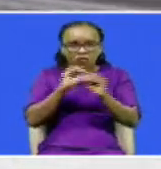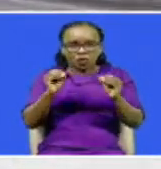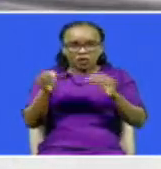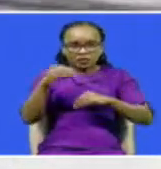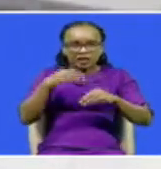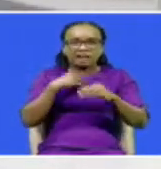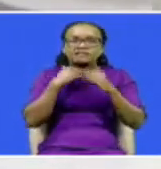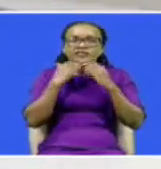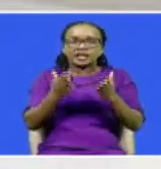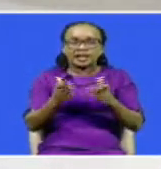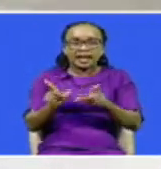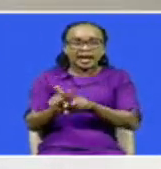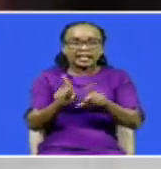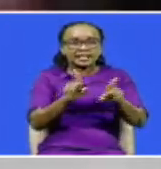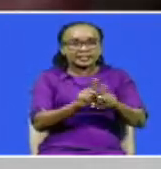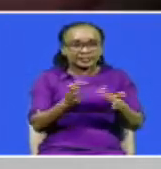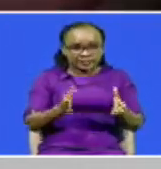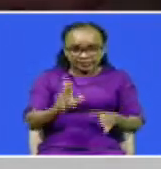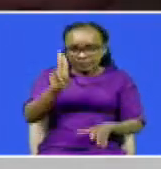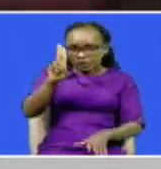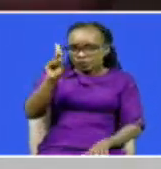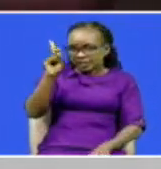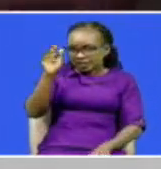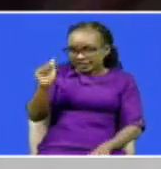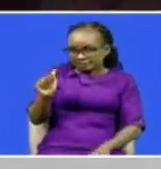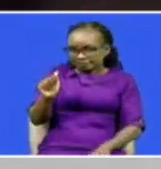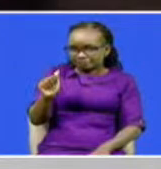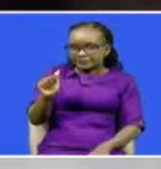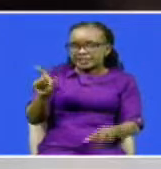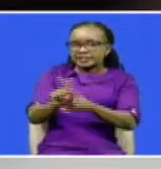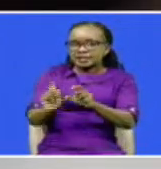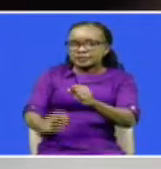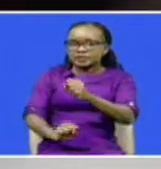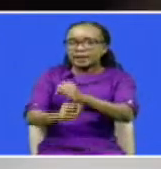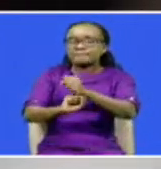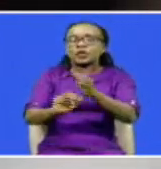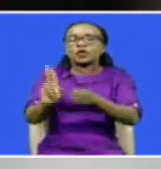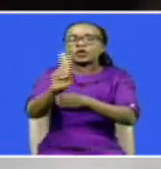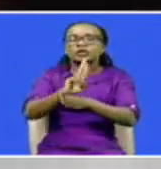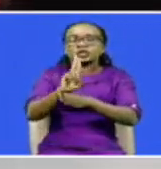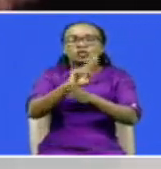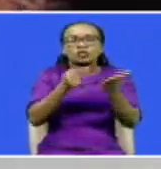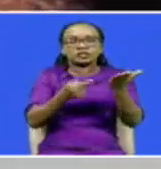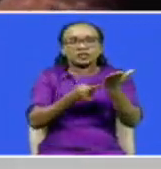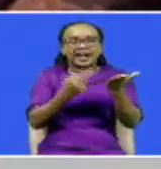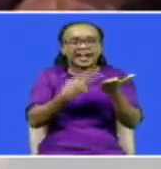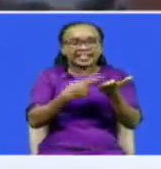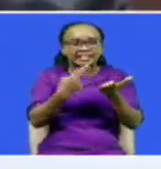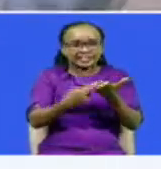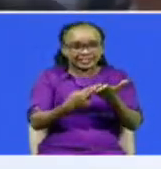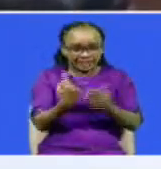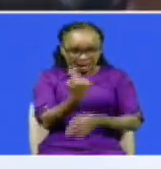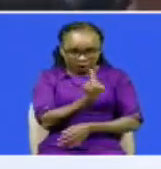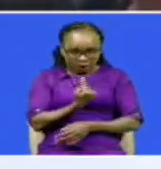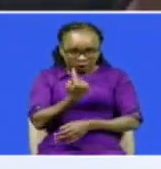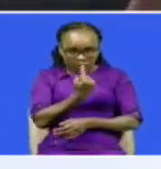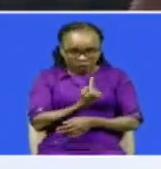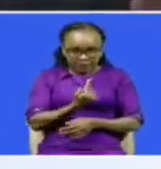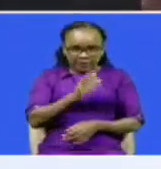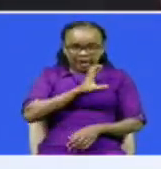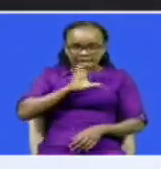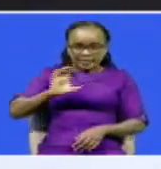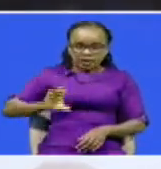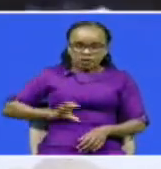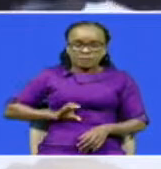The United Democratic Alliance, UDA, on the other hand, supports the use of the electronic register only. The IEBC